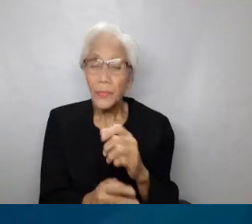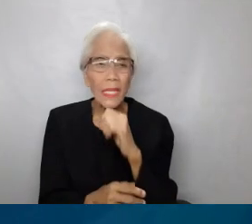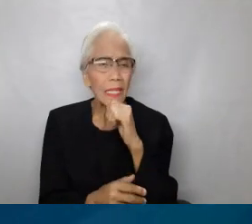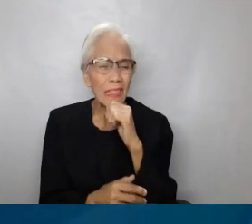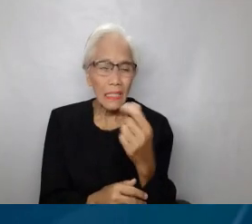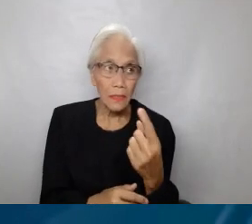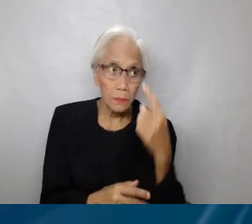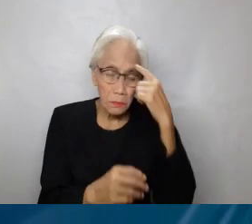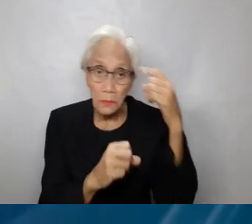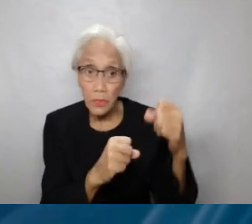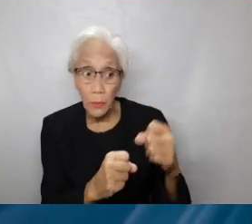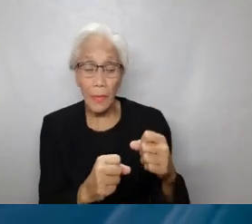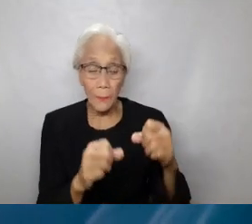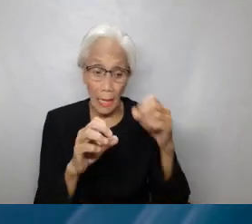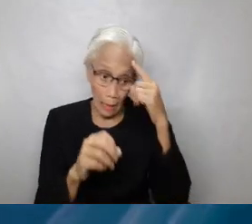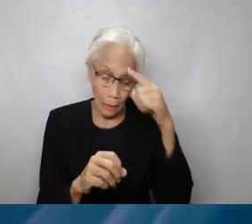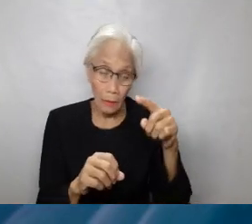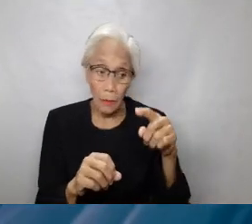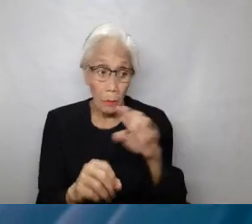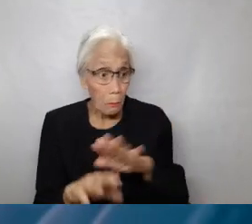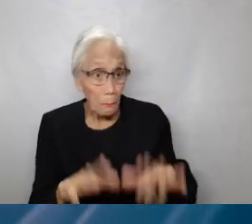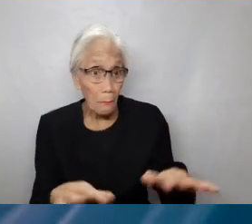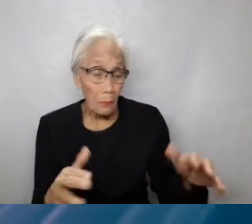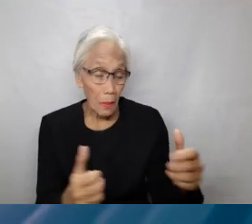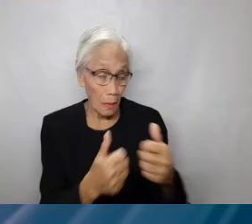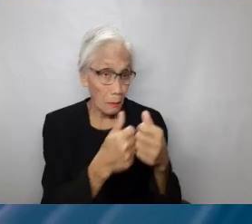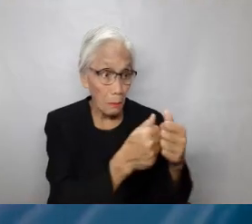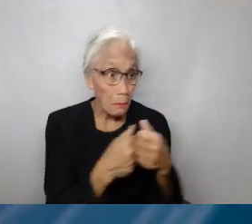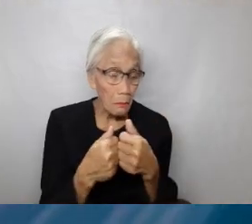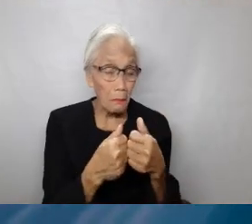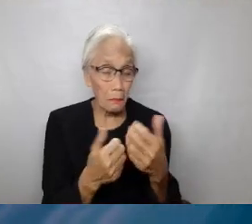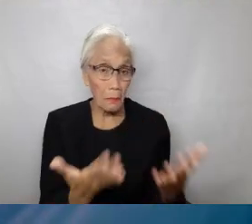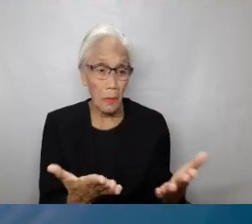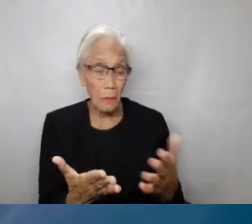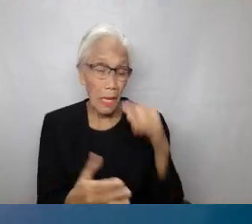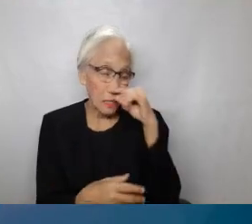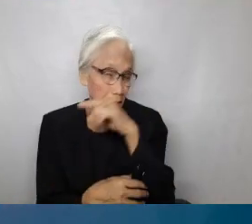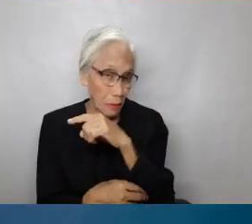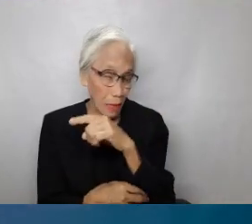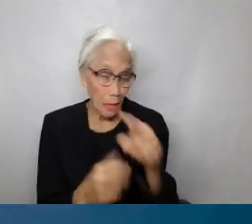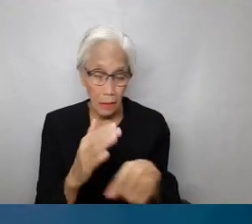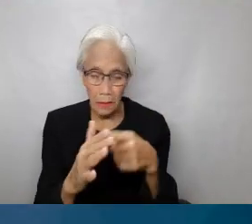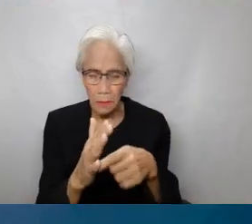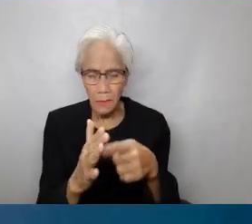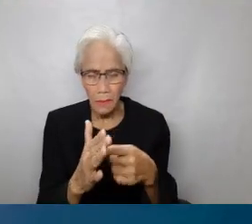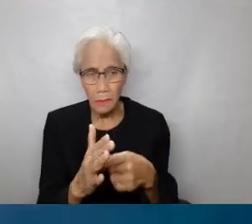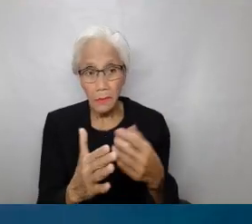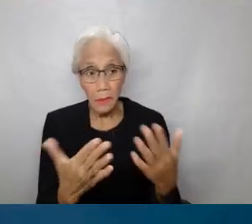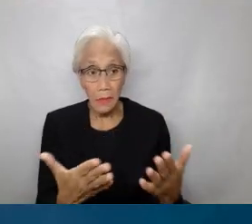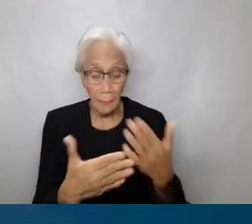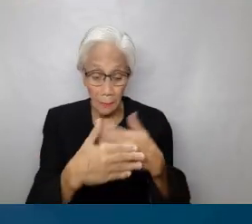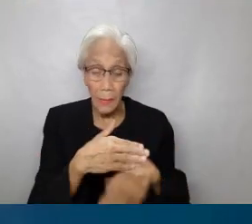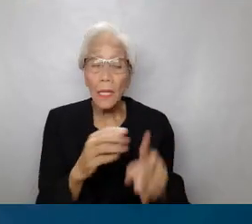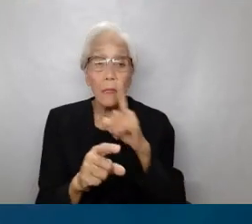truth. Hindi po ito compromise ha, para pagbigyan ang kasinungalingan paminsan-minsan. It